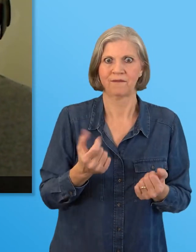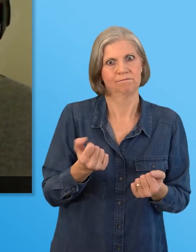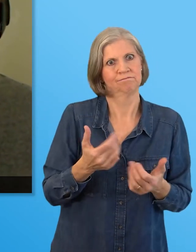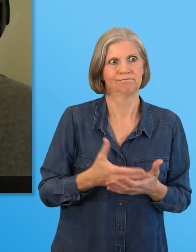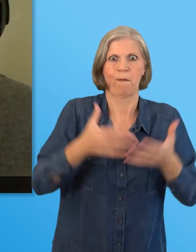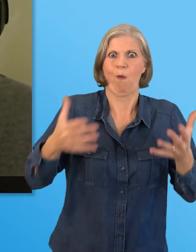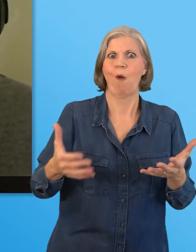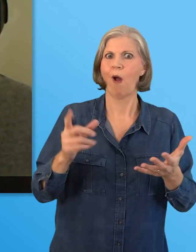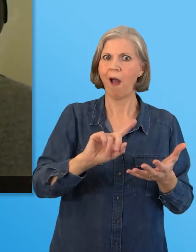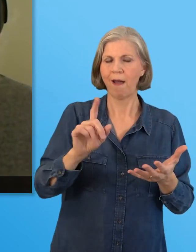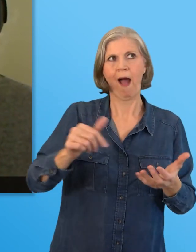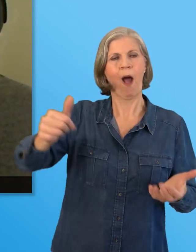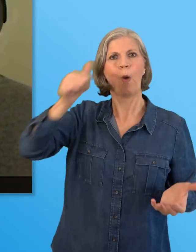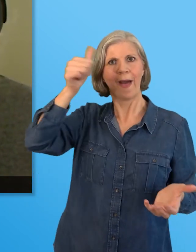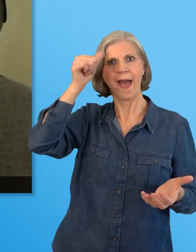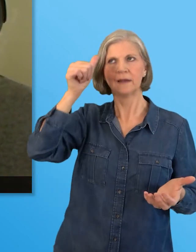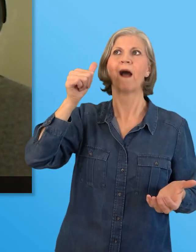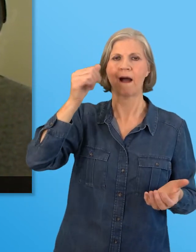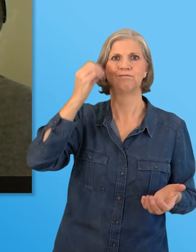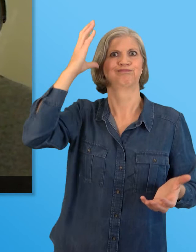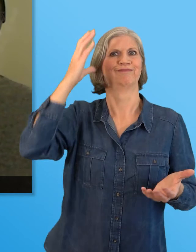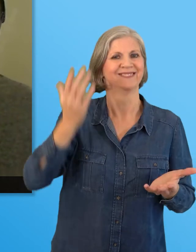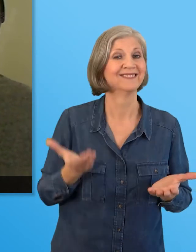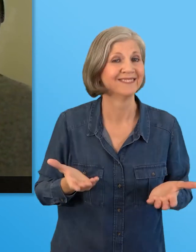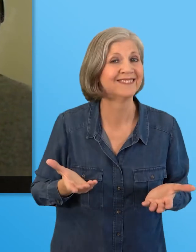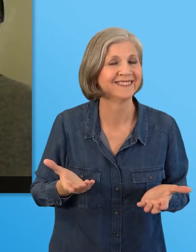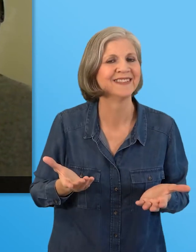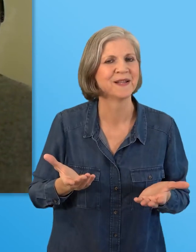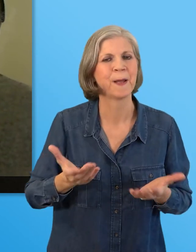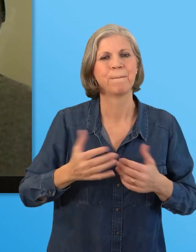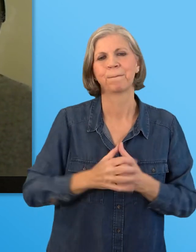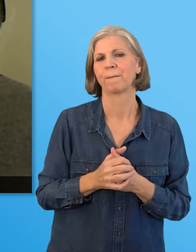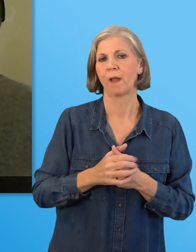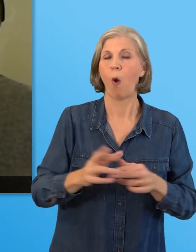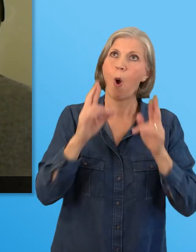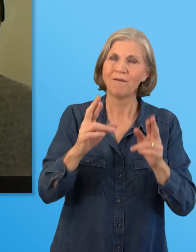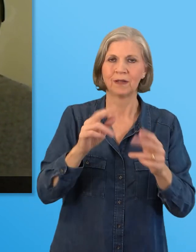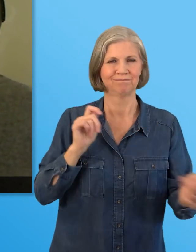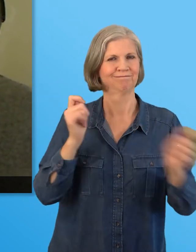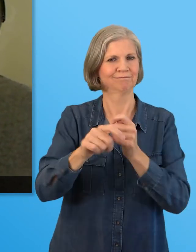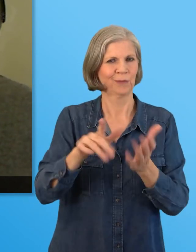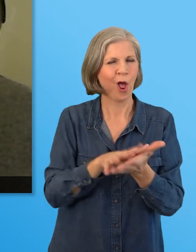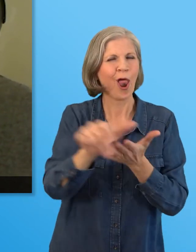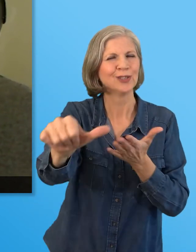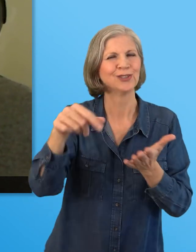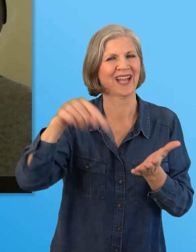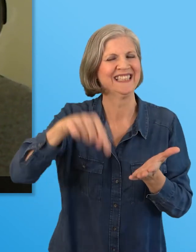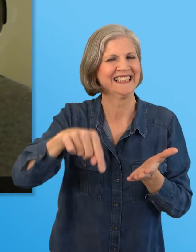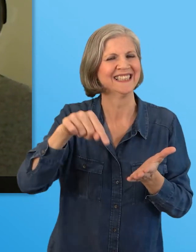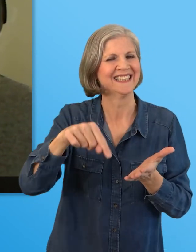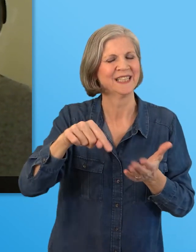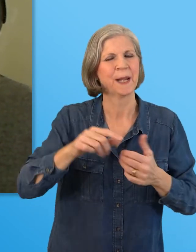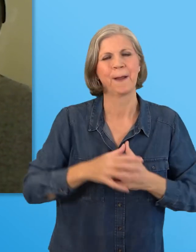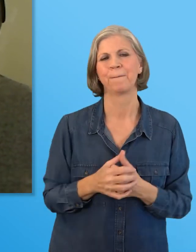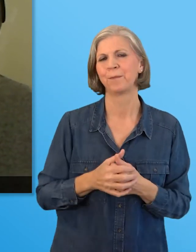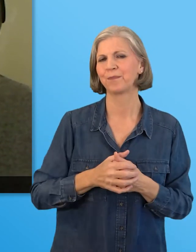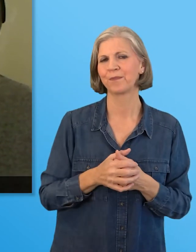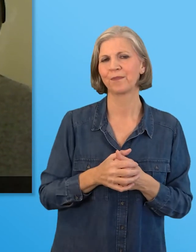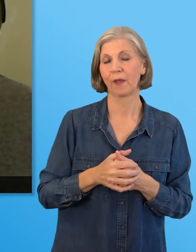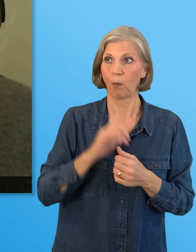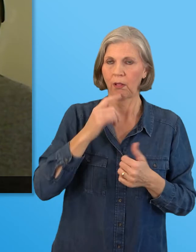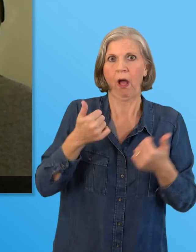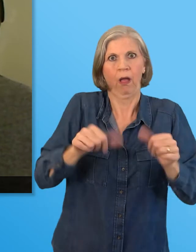CRPD, there will be much more awareness, which hopefully will change the culture and